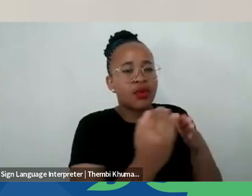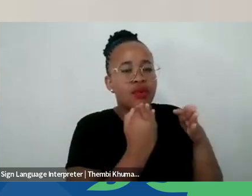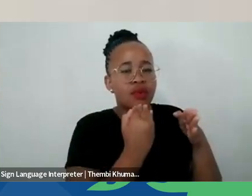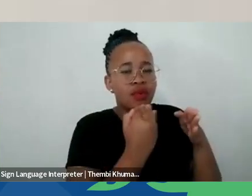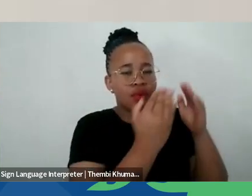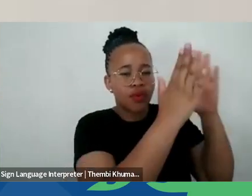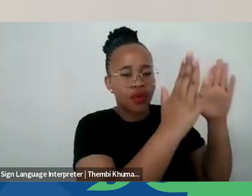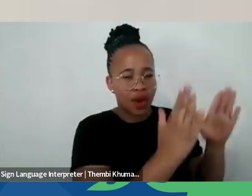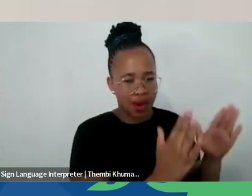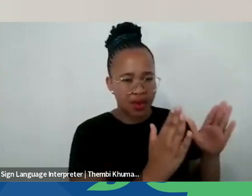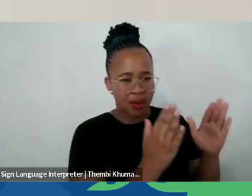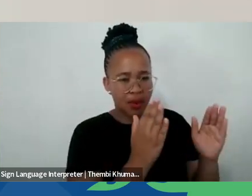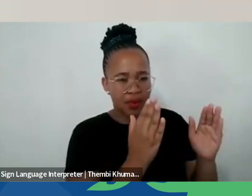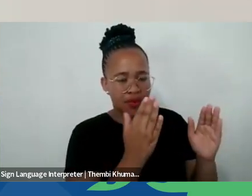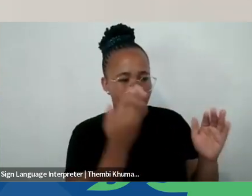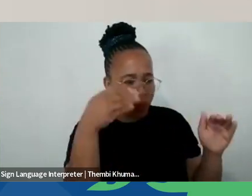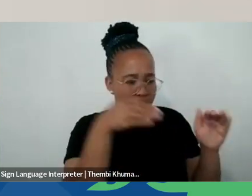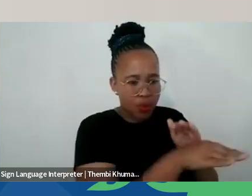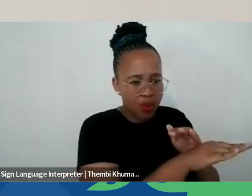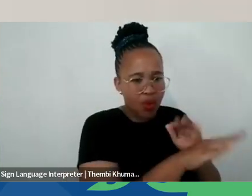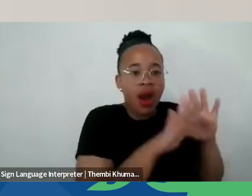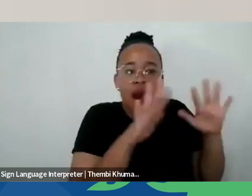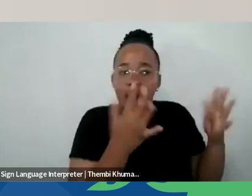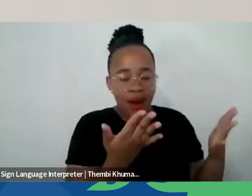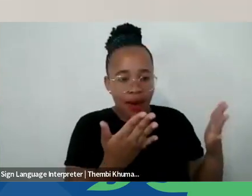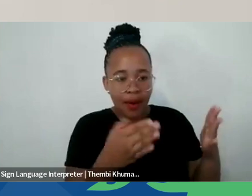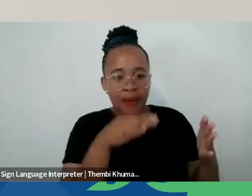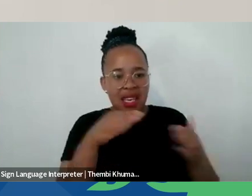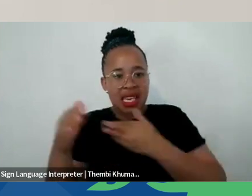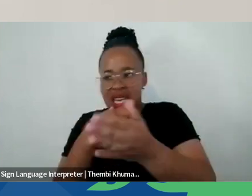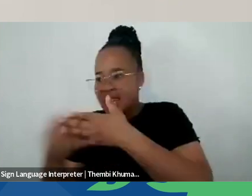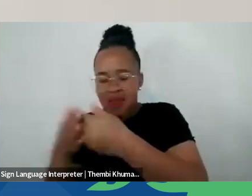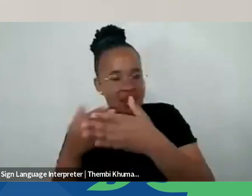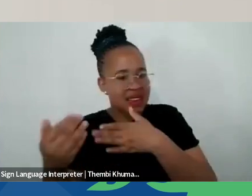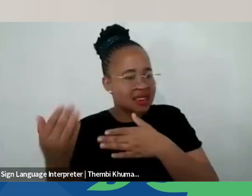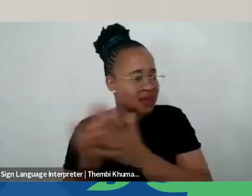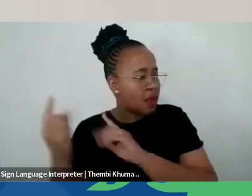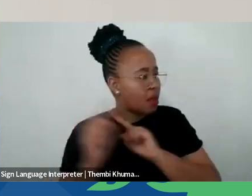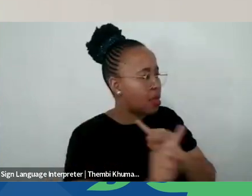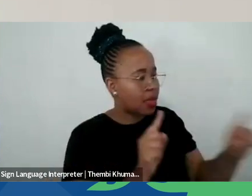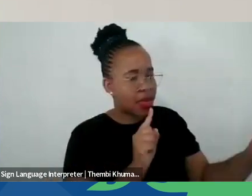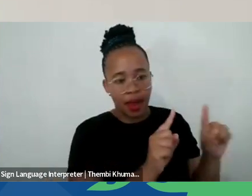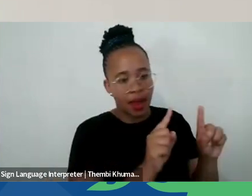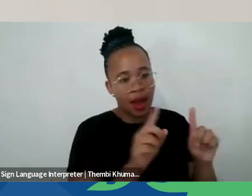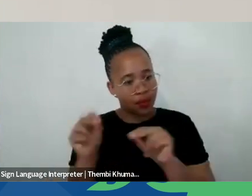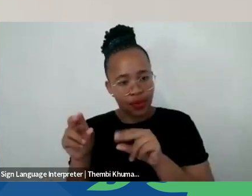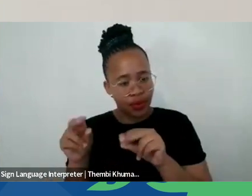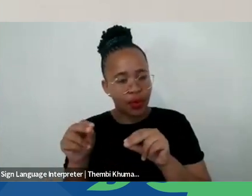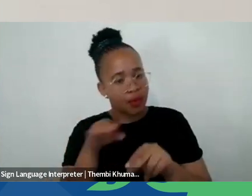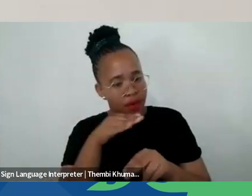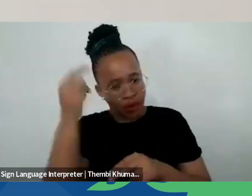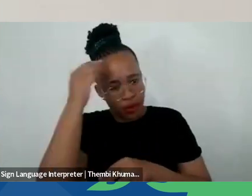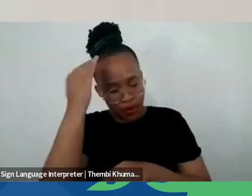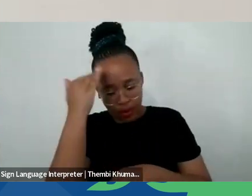gain access. So it's not that everyone can just walk in. The same with the WhatsApp groups in Khayelitsha.